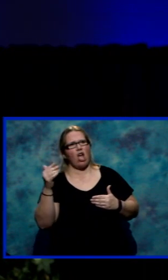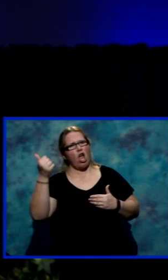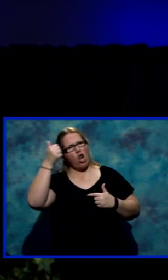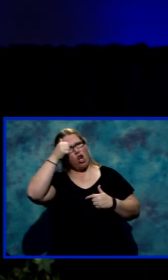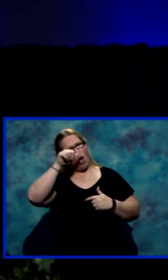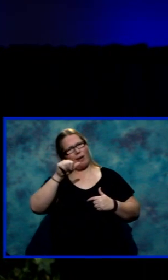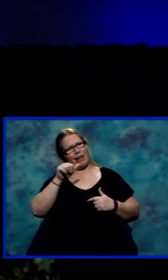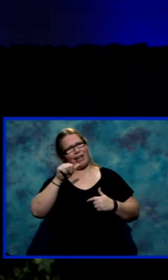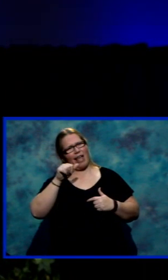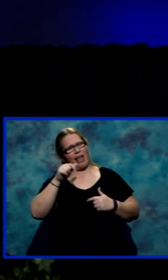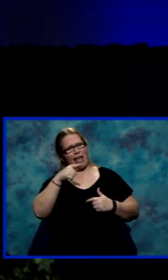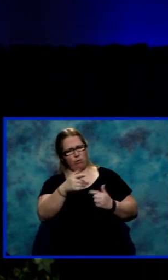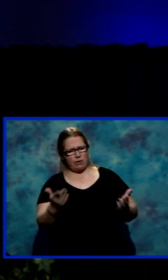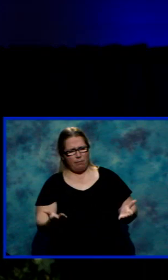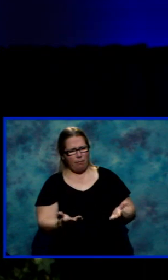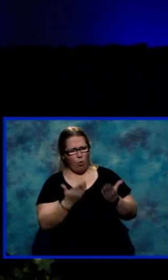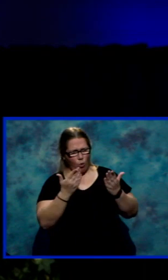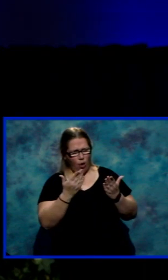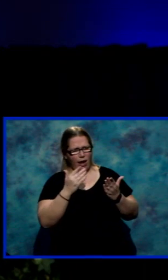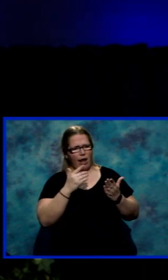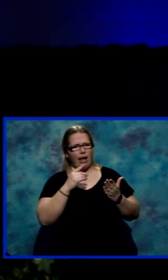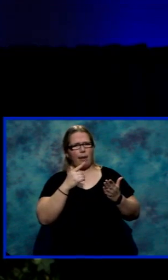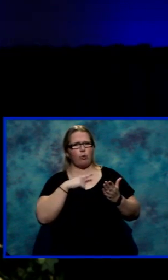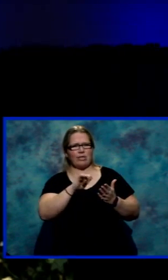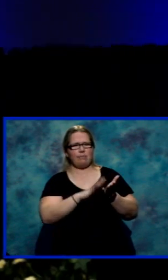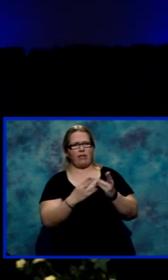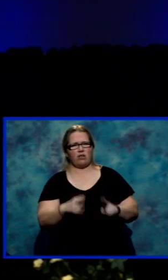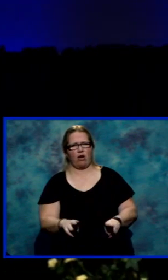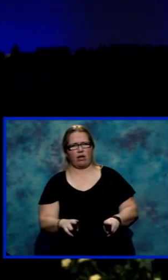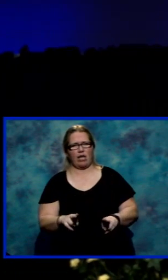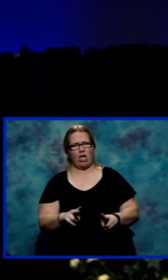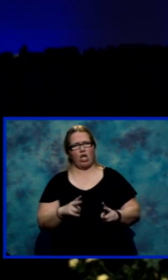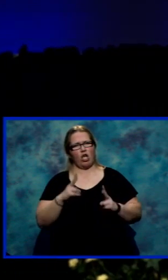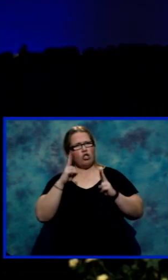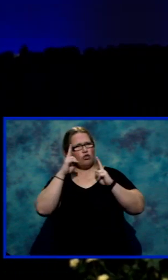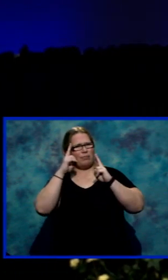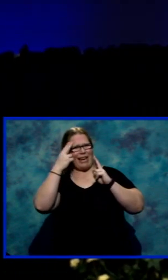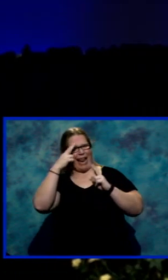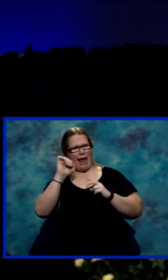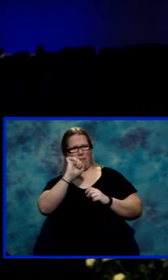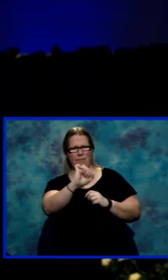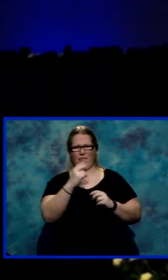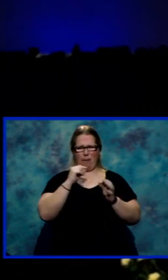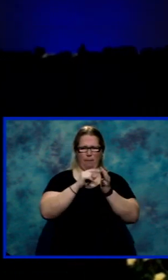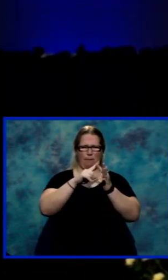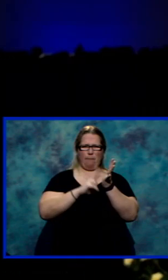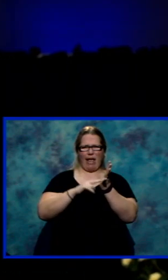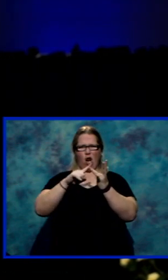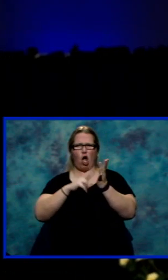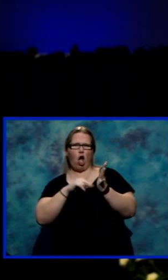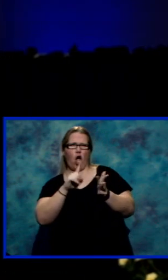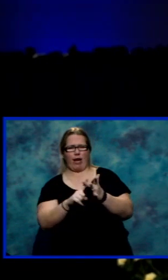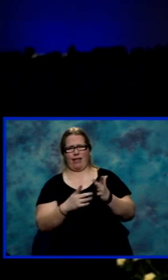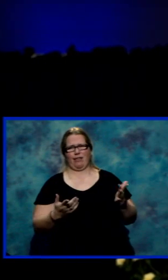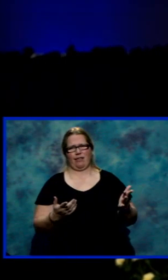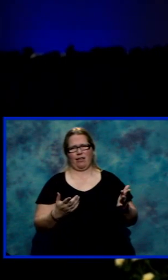the result of his birth, his mother died. To be called that in the playground of the school, to be called that as